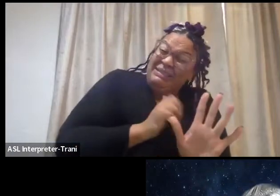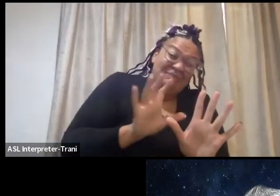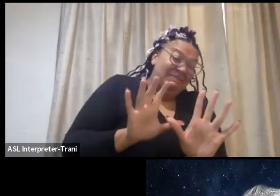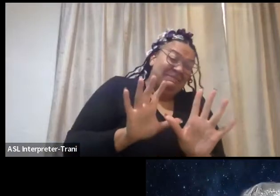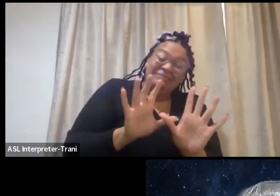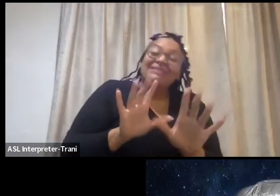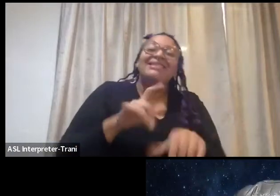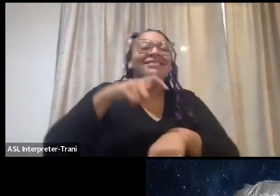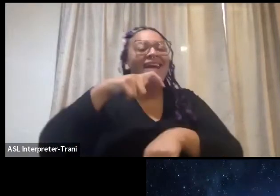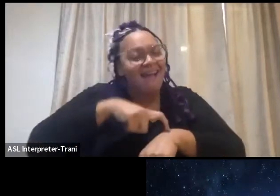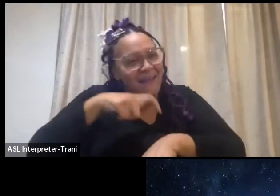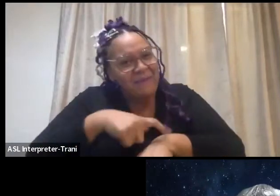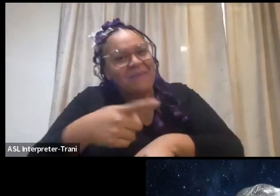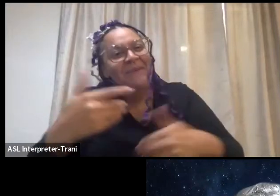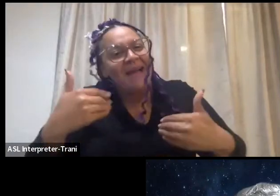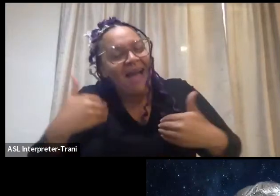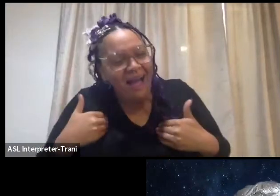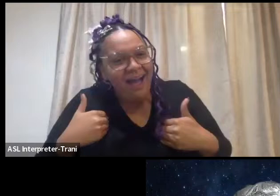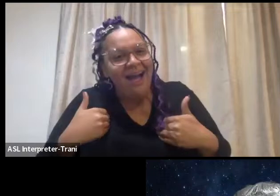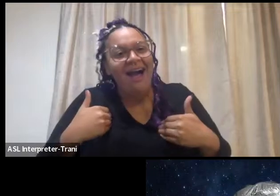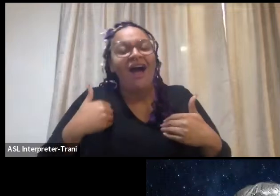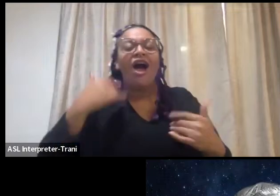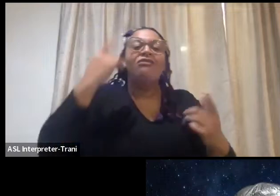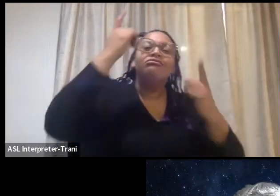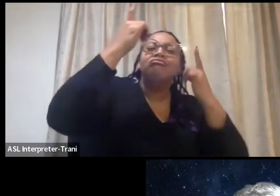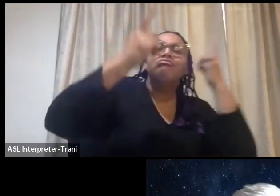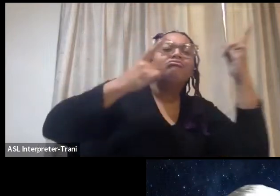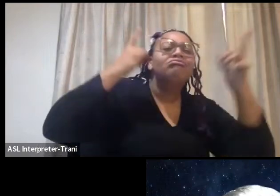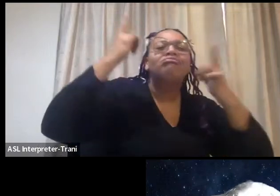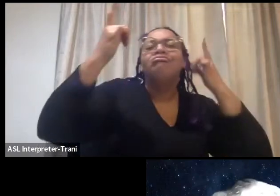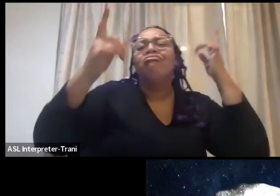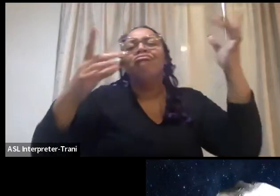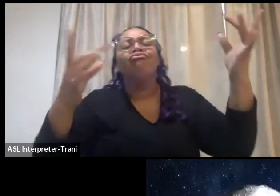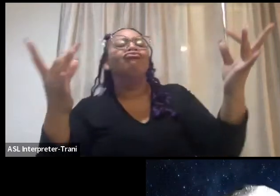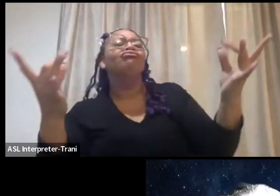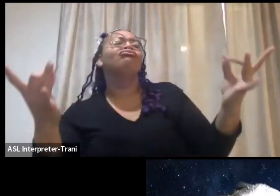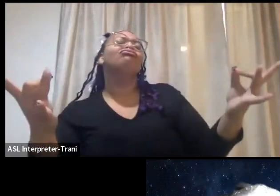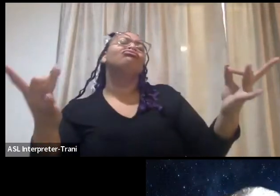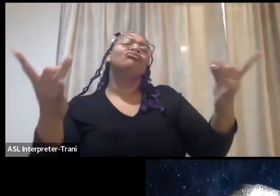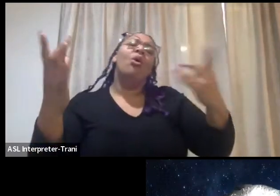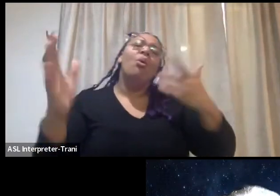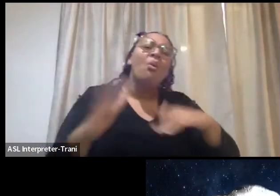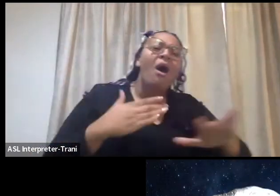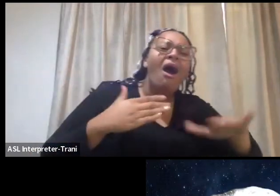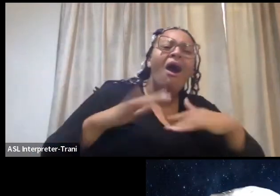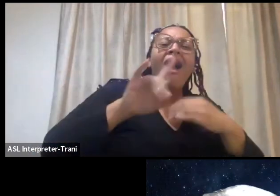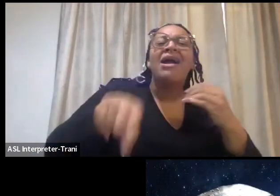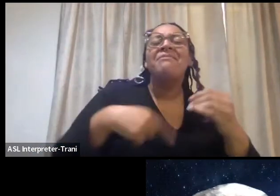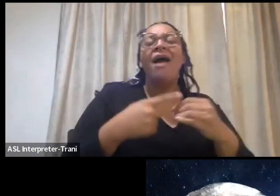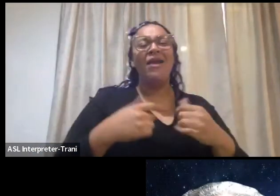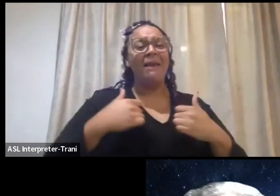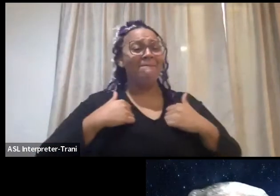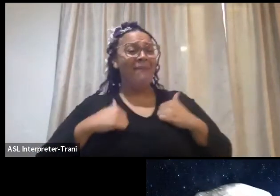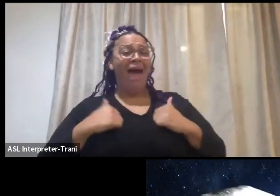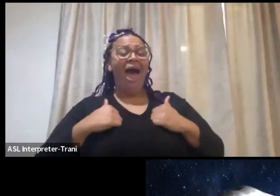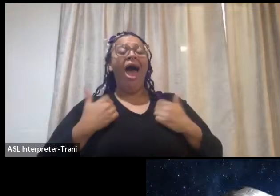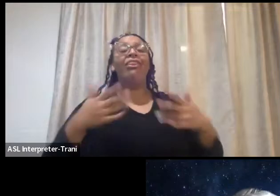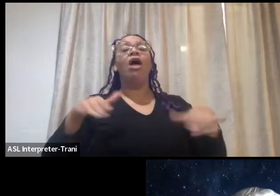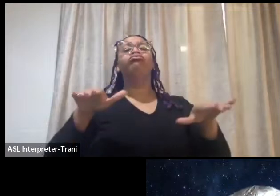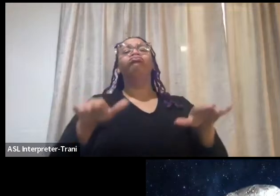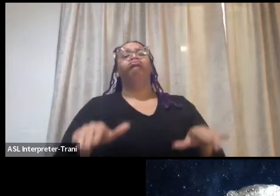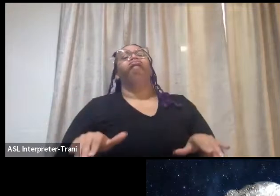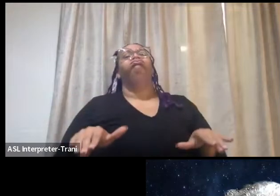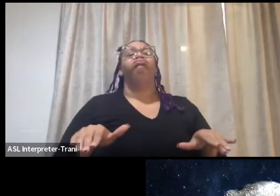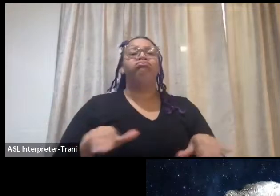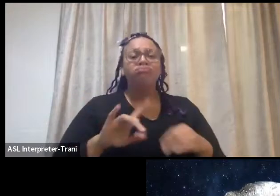Take your time, think about it, contemplate, meditate, take walks about it, take baths about it, whatever feels accessible to